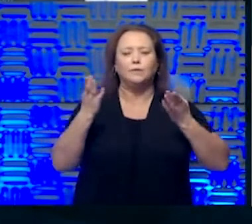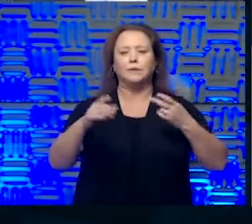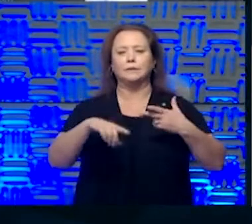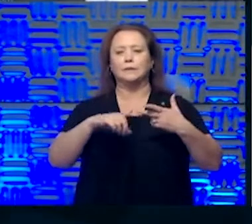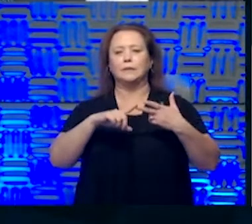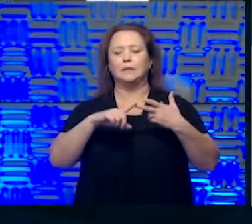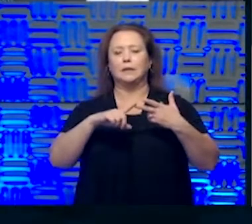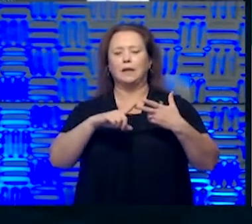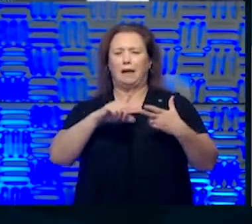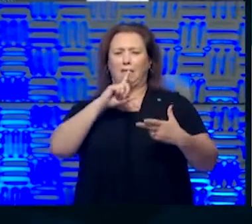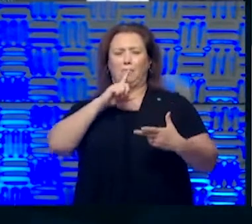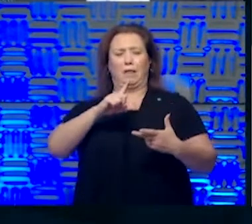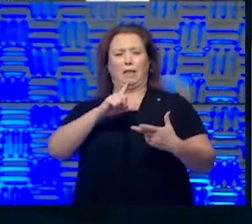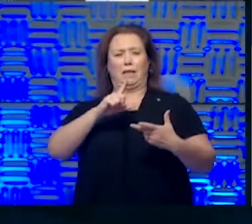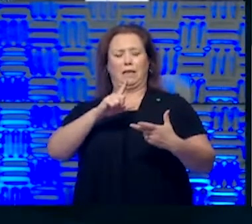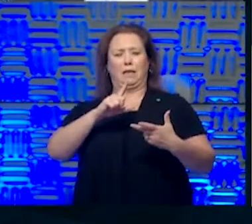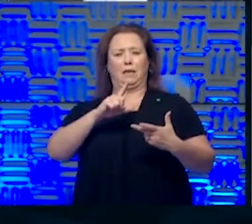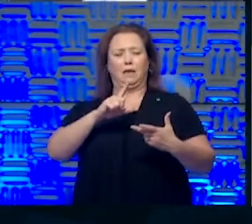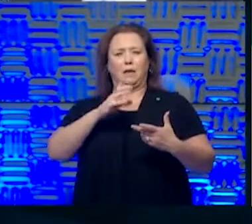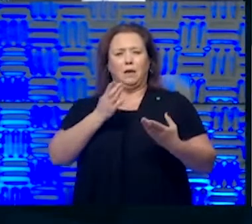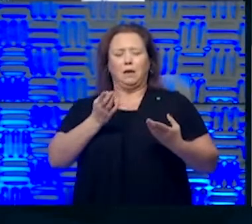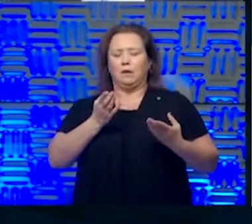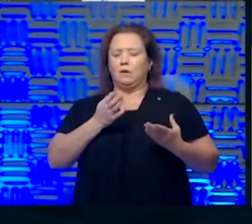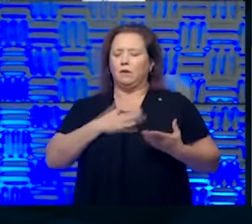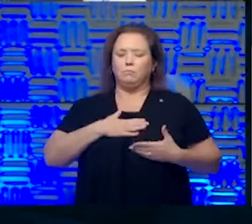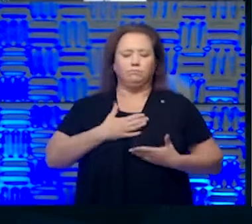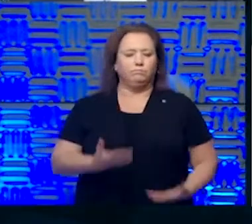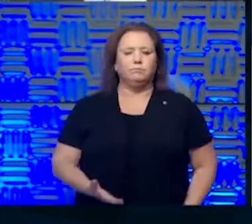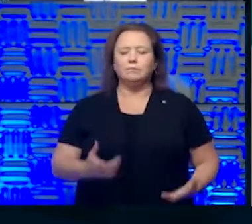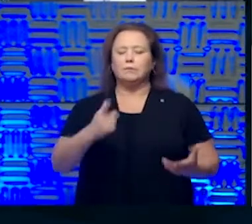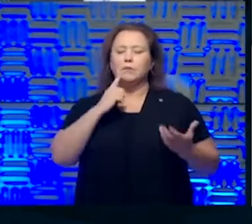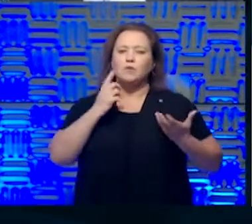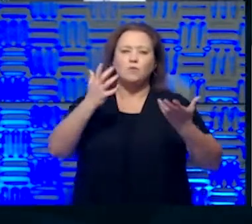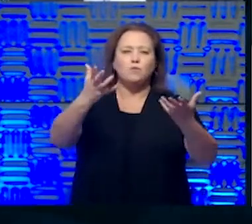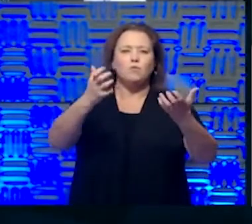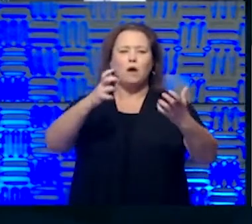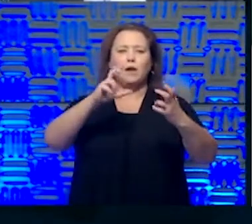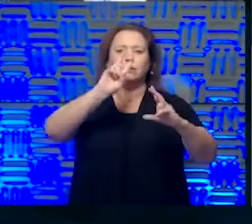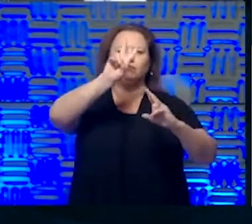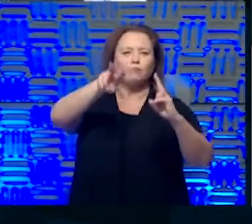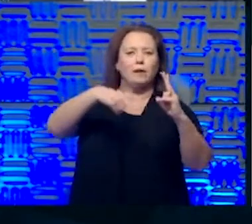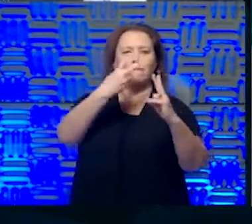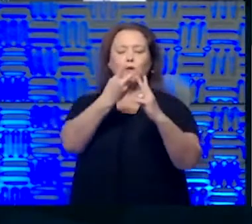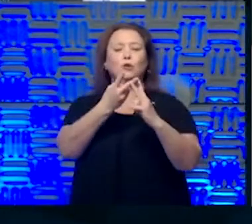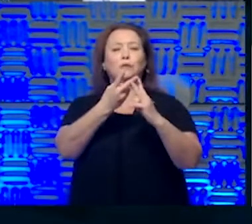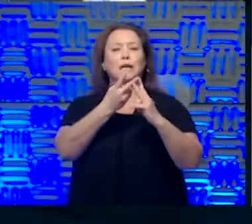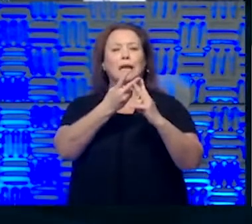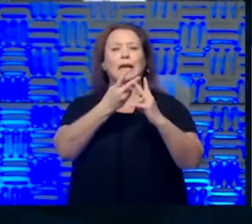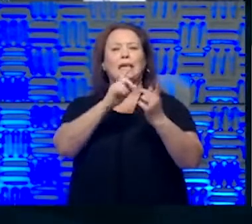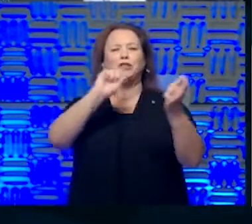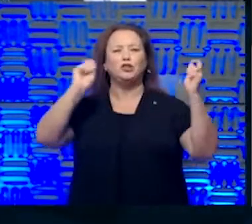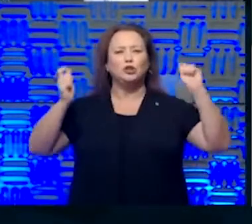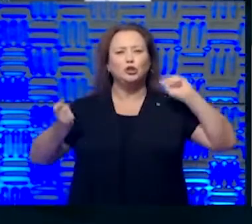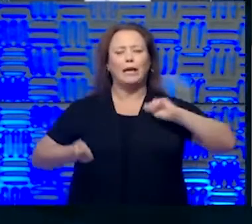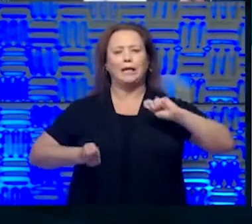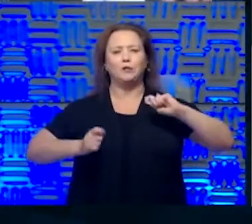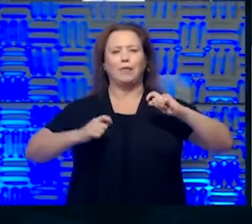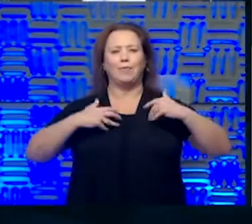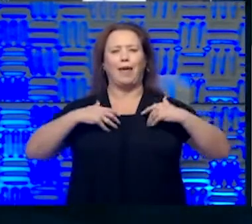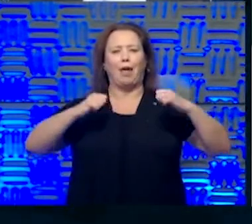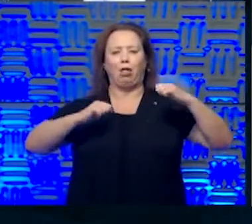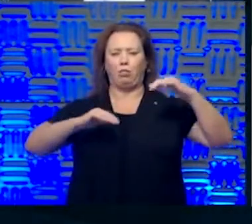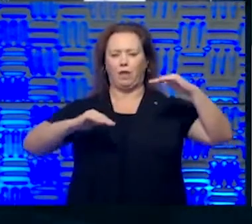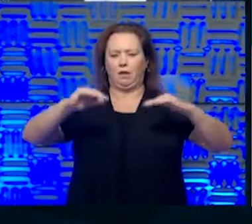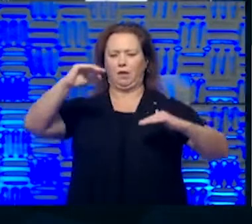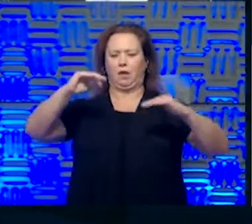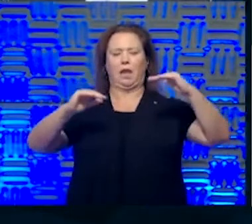just sort of putting your shingle out there saying that you want to reverse these health inequities is something that can have impact. And we're